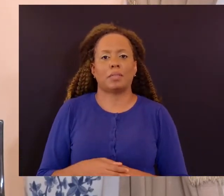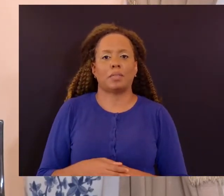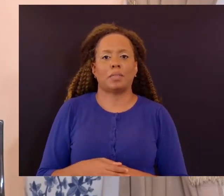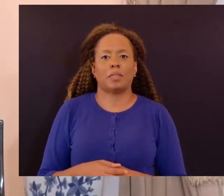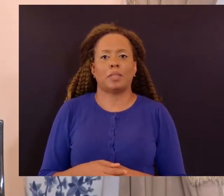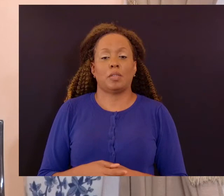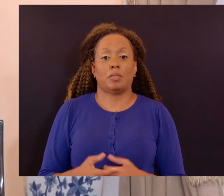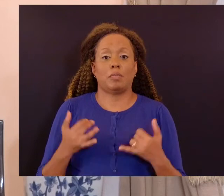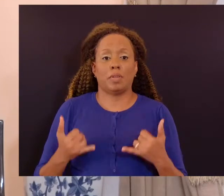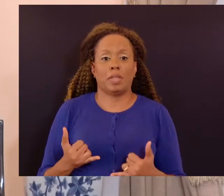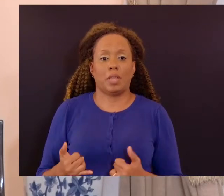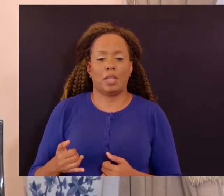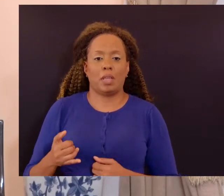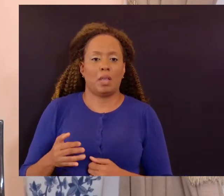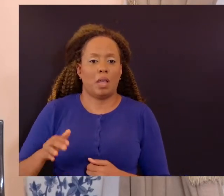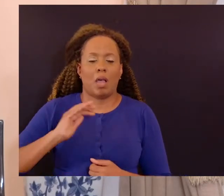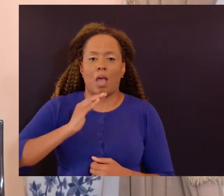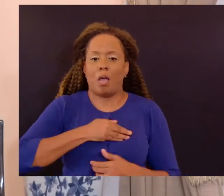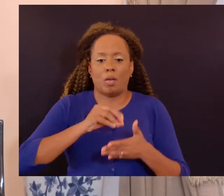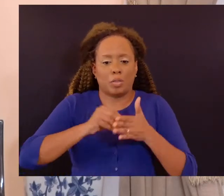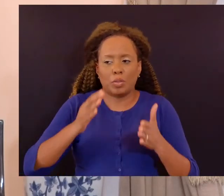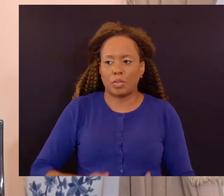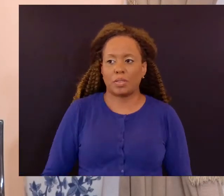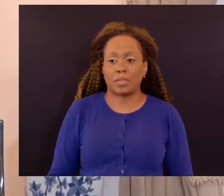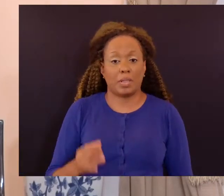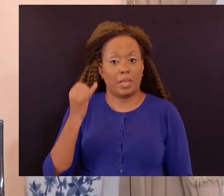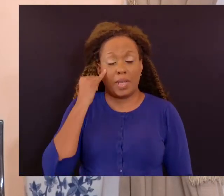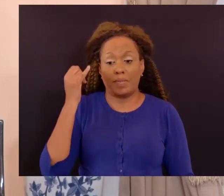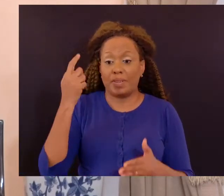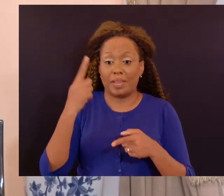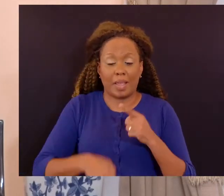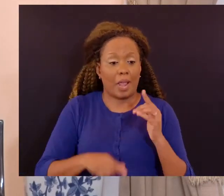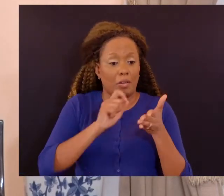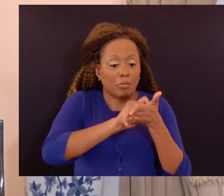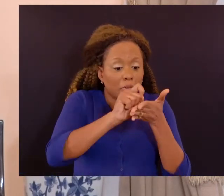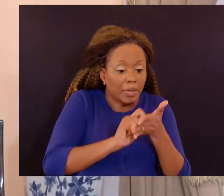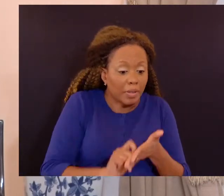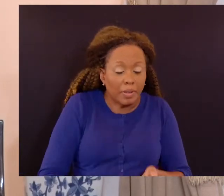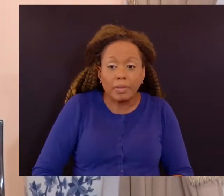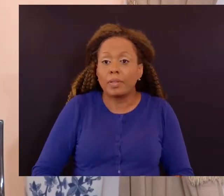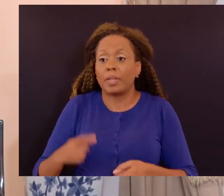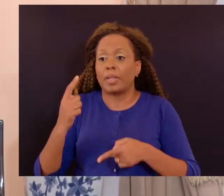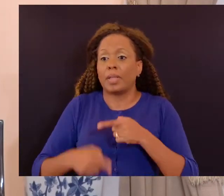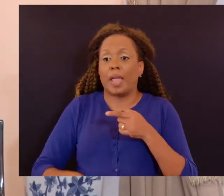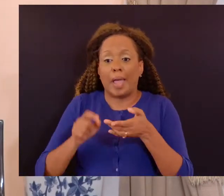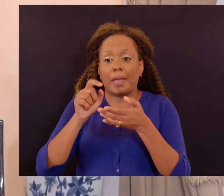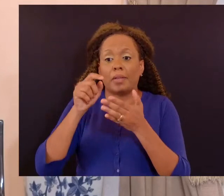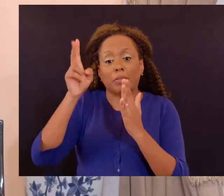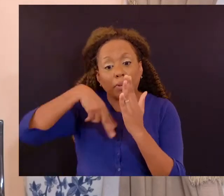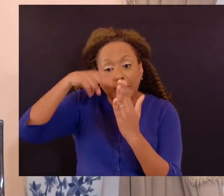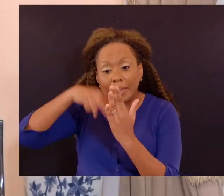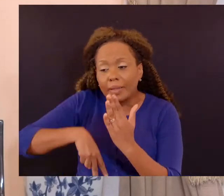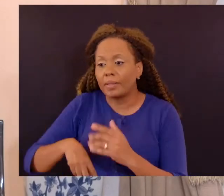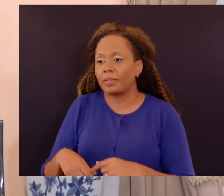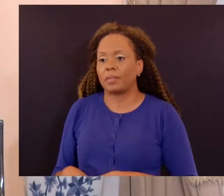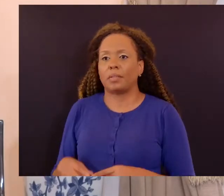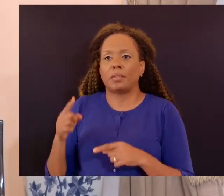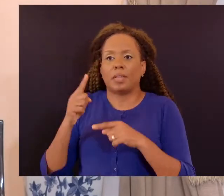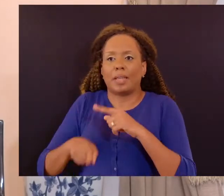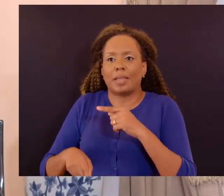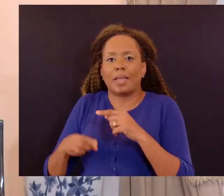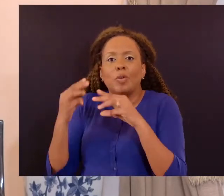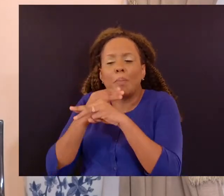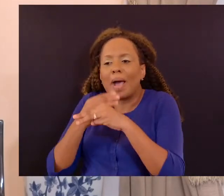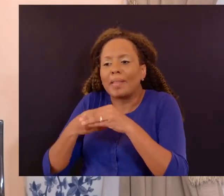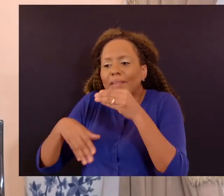if our children cannot read, if they cannot write, if they cannot add, if they cannot subtract. That